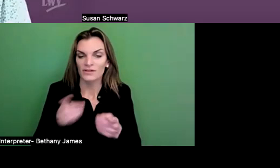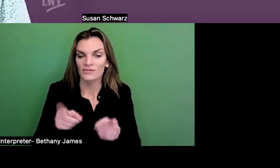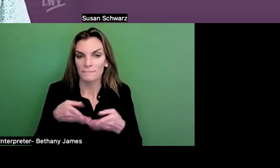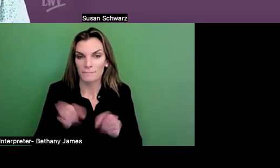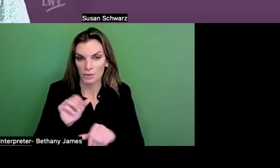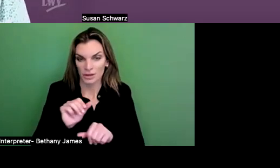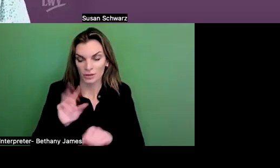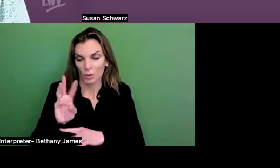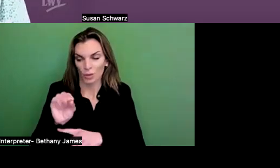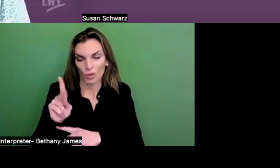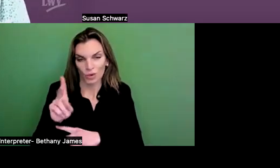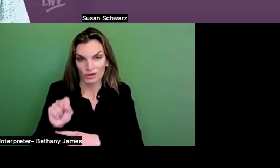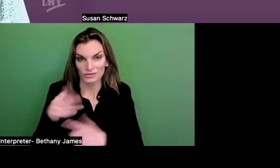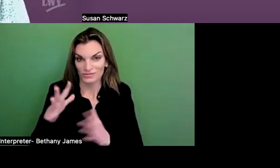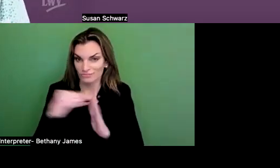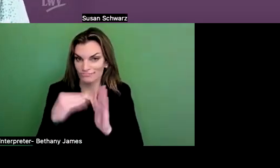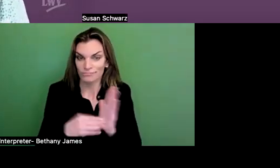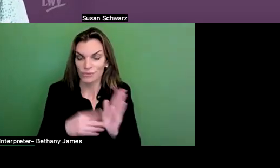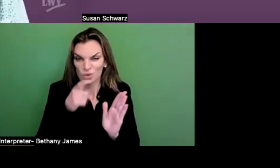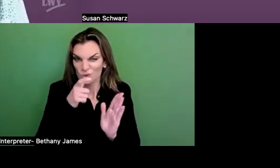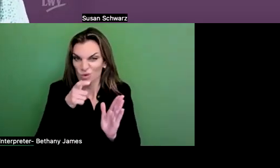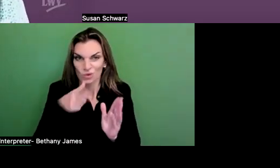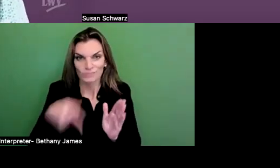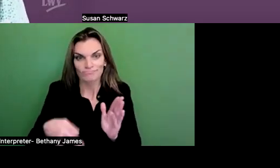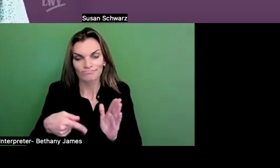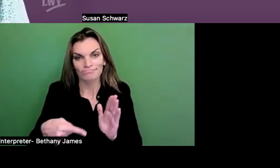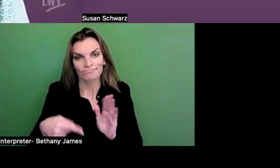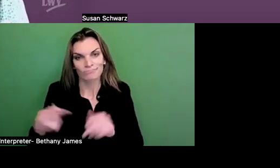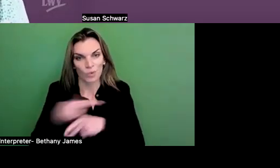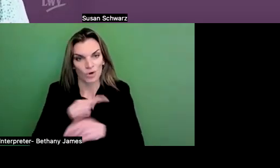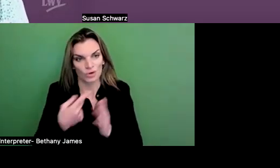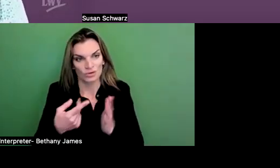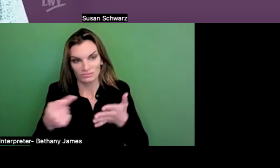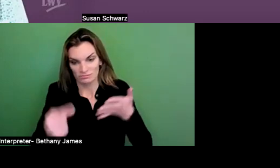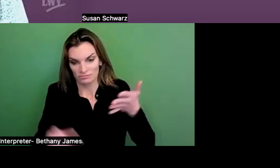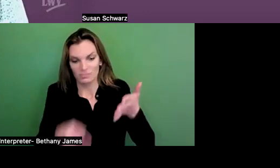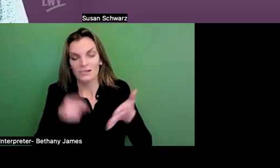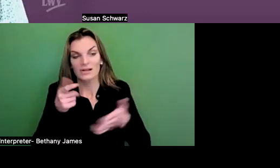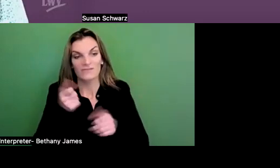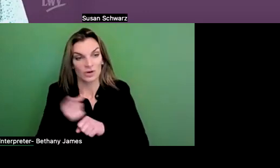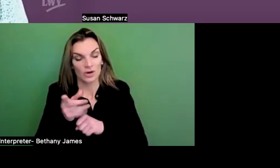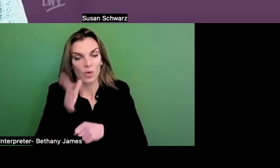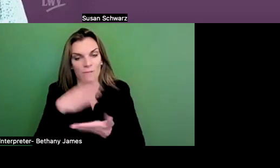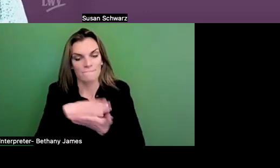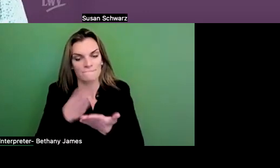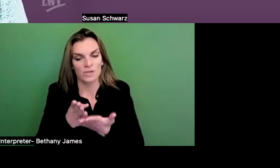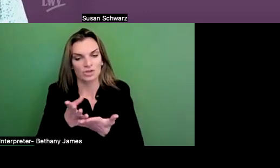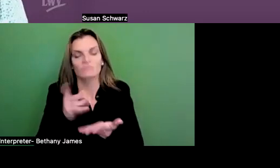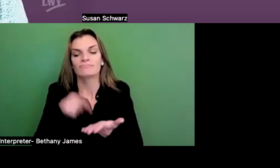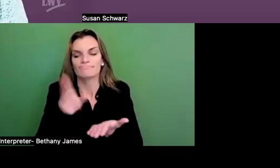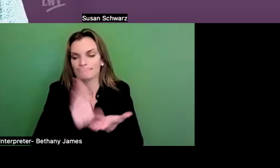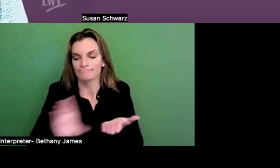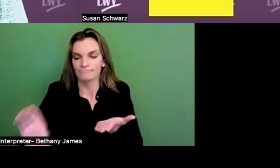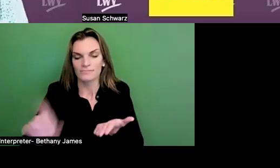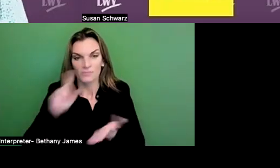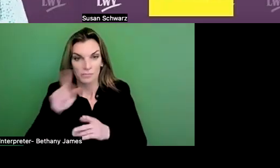list which are the worst. Then every year they expend that budget and fix the ones that are more needed. I